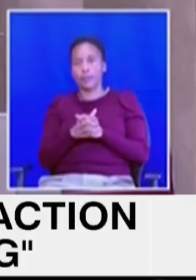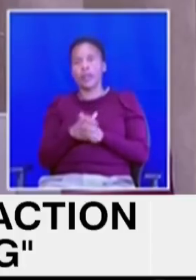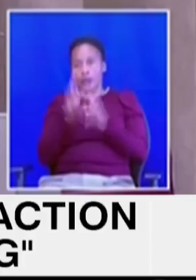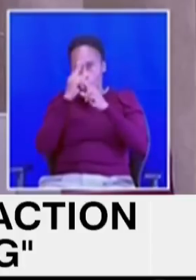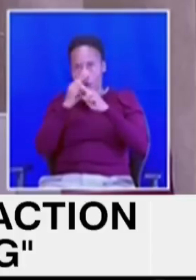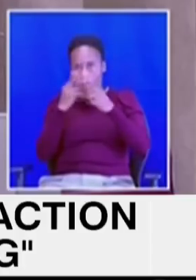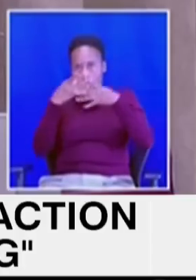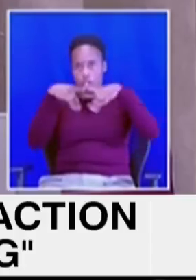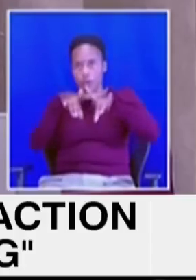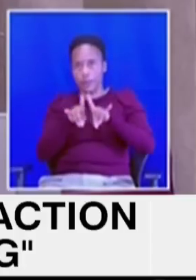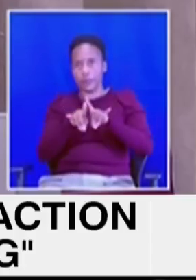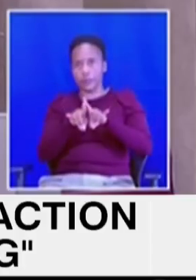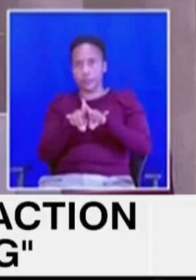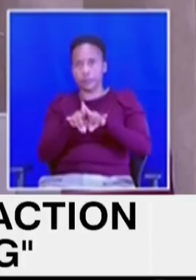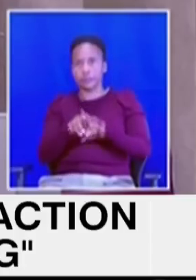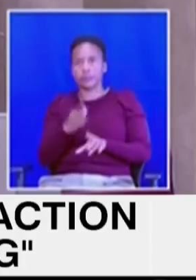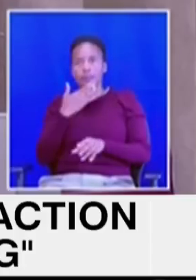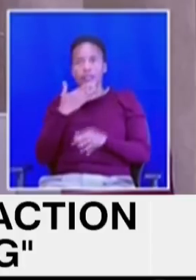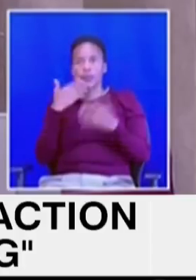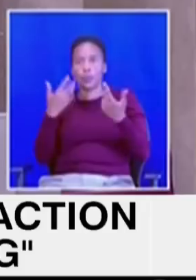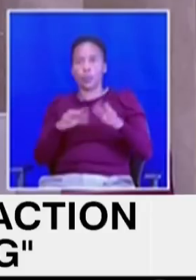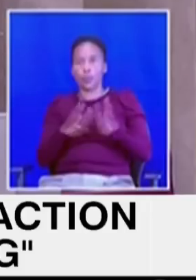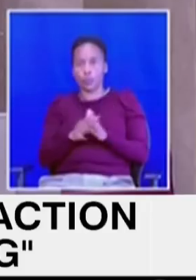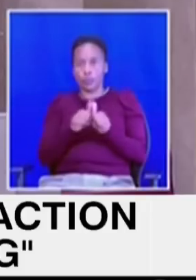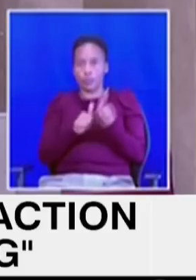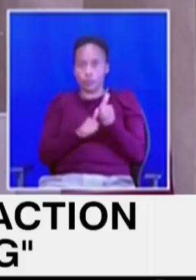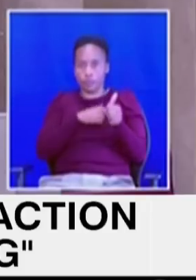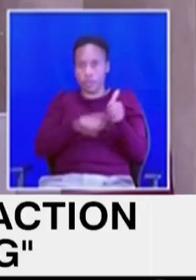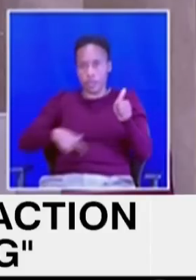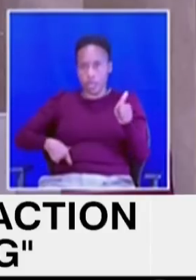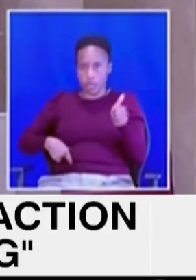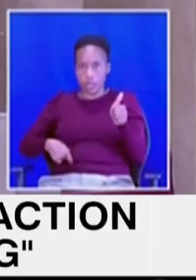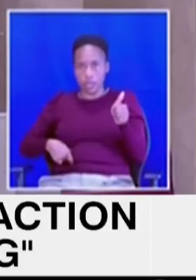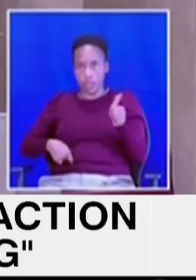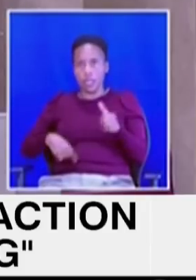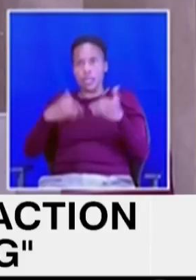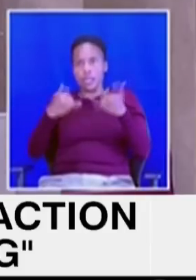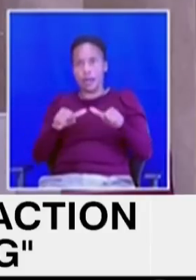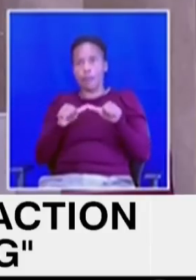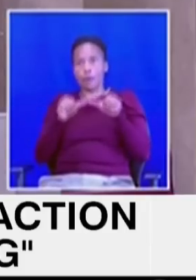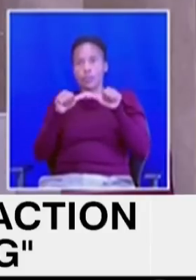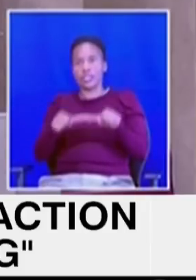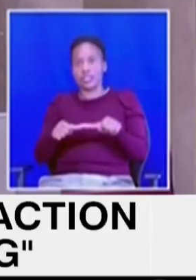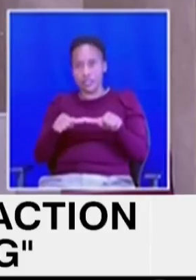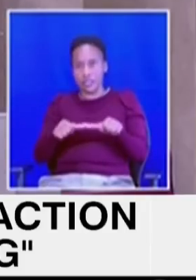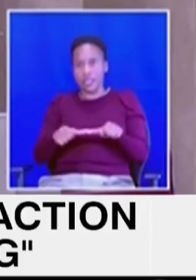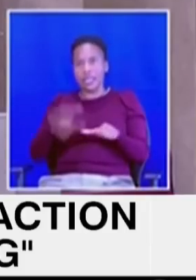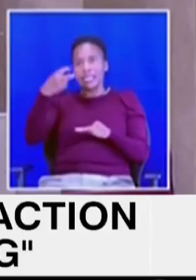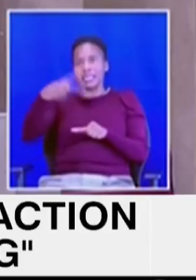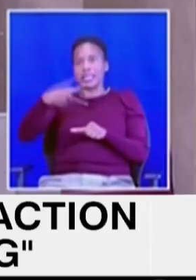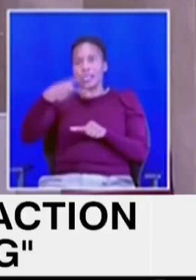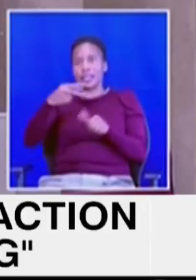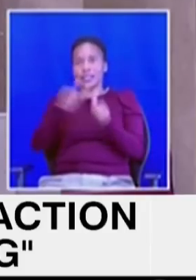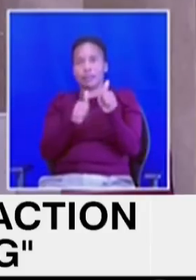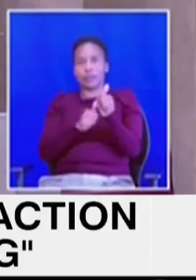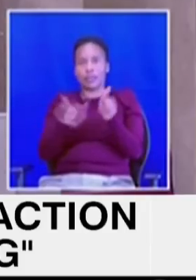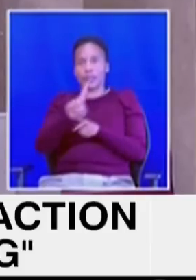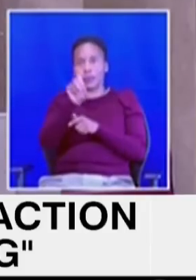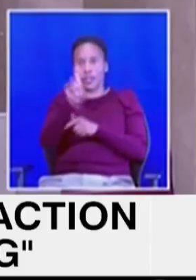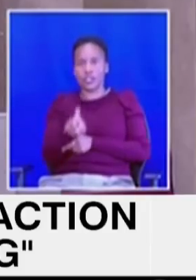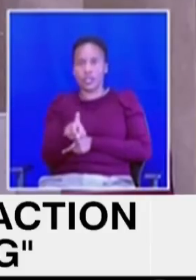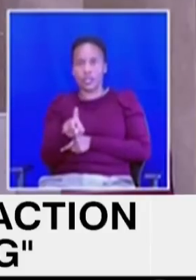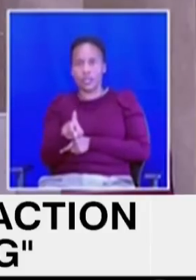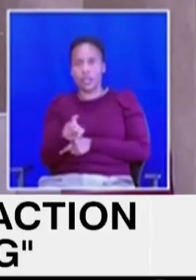Honourable Chairperson. Thank you very much, Deputy President. We now proceed to the second supplementary question